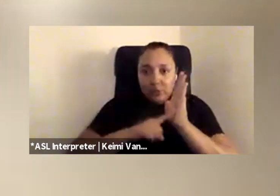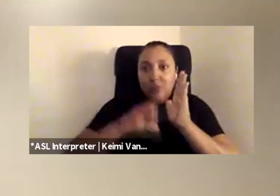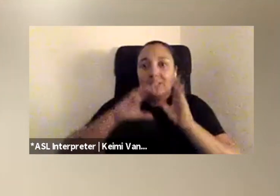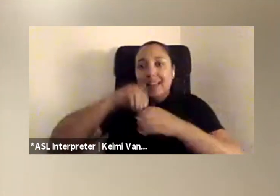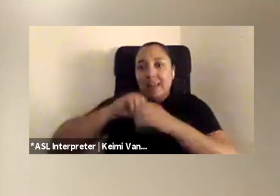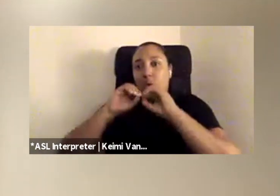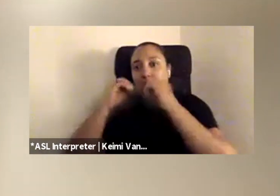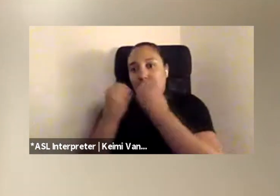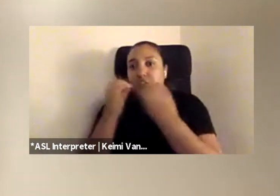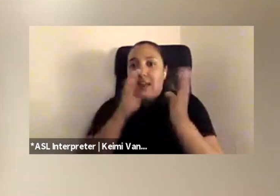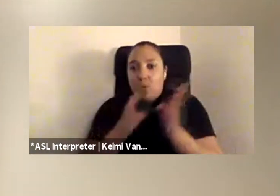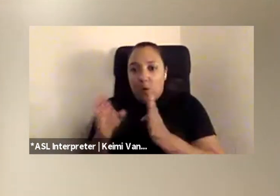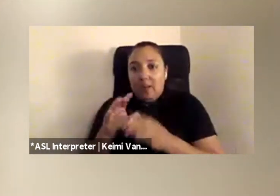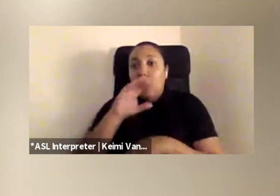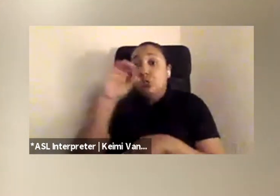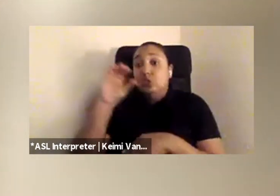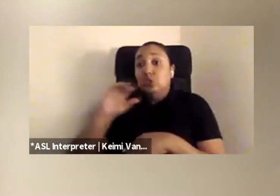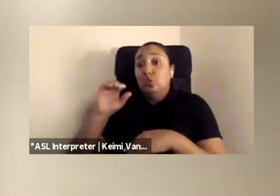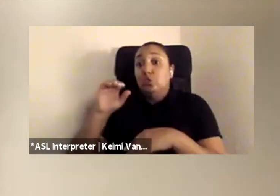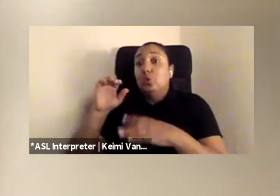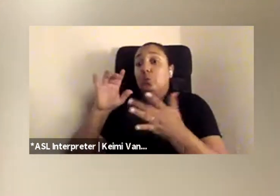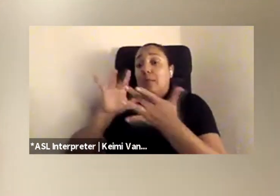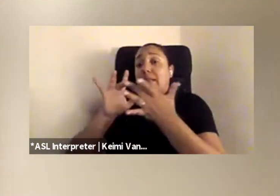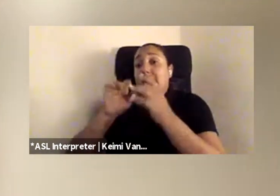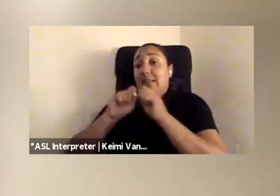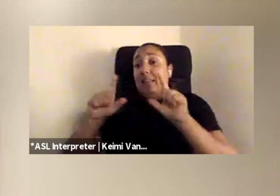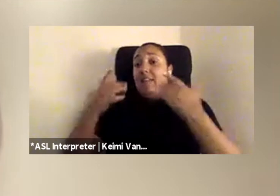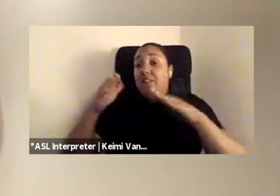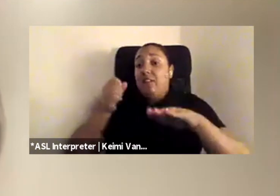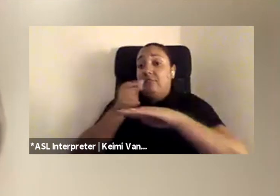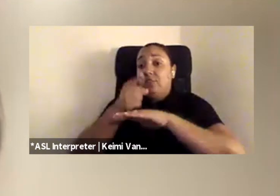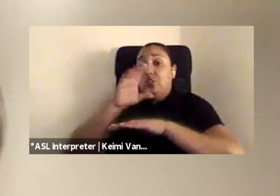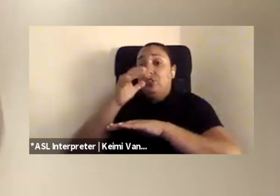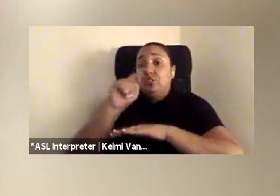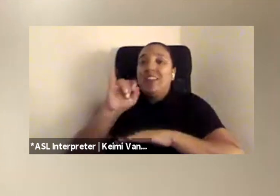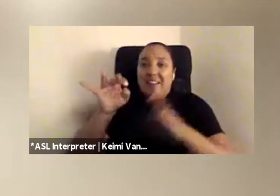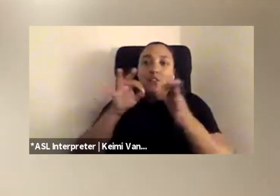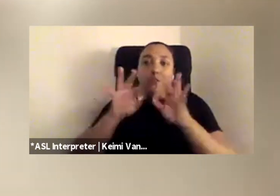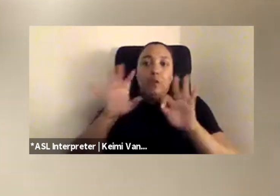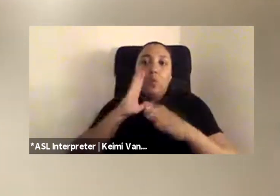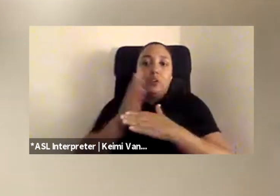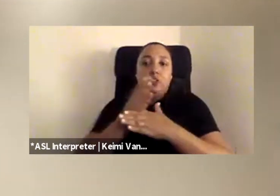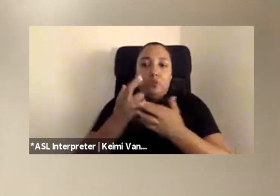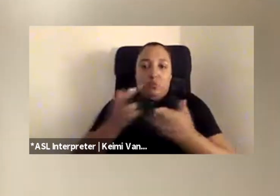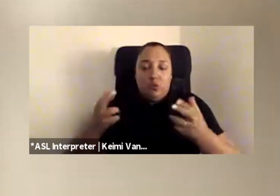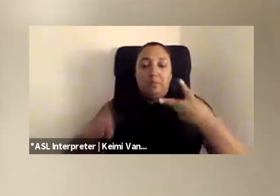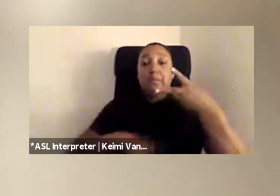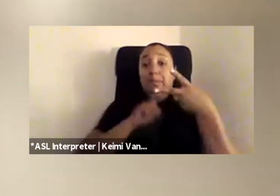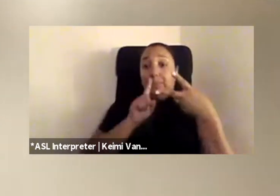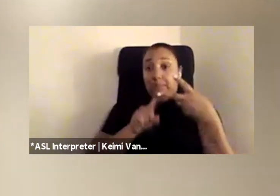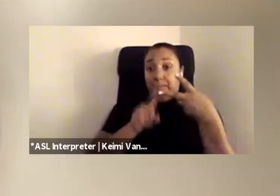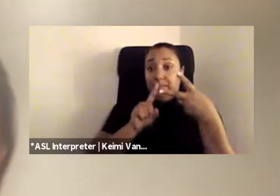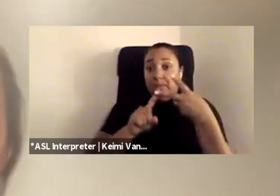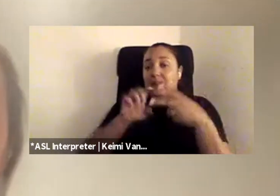so the Zoom link is in the chat. Please join us. This is all free, and we just want to share these resources with you. And the second is the Empire